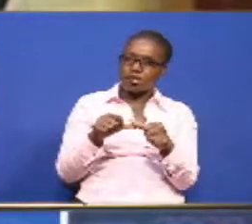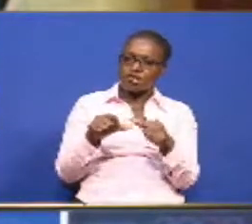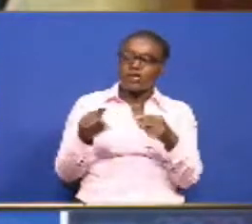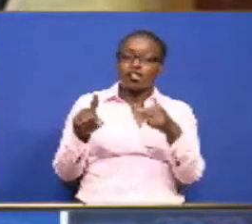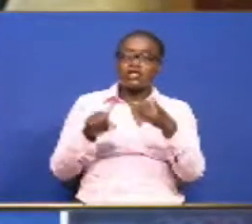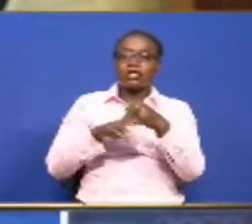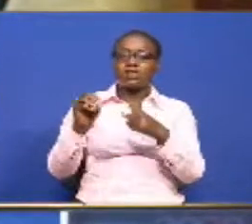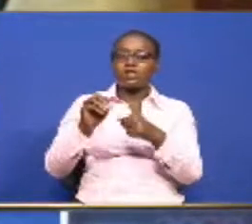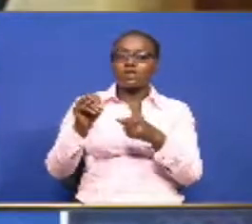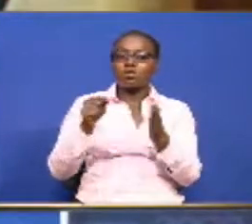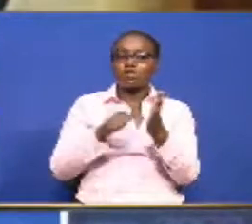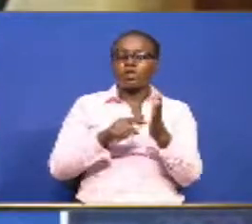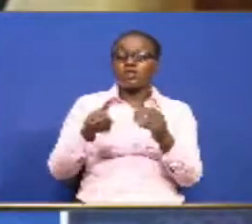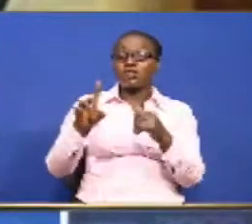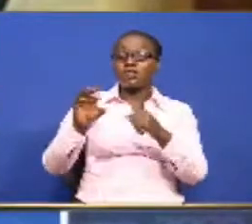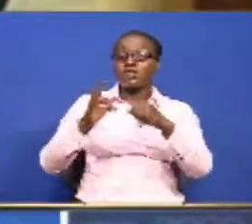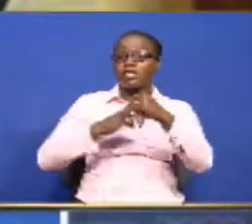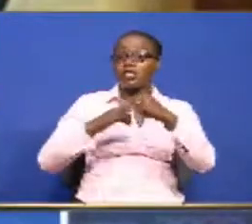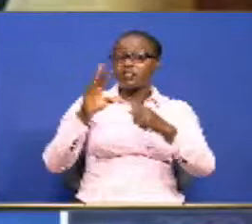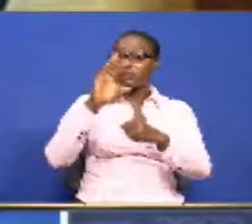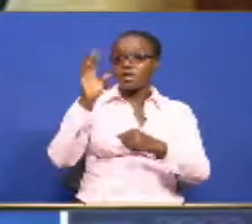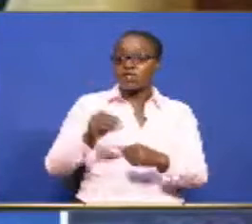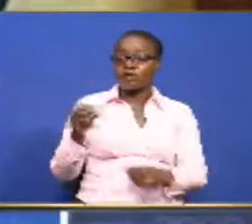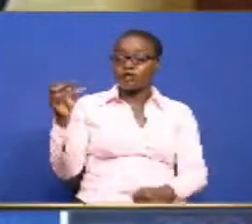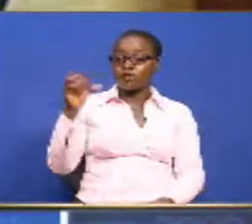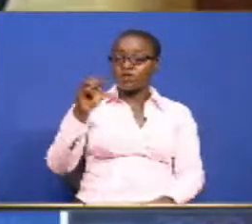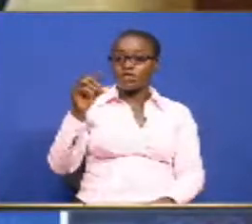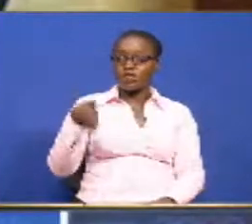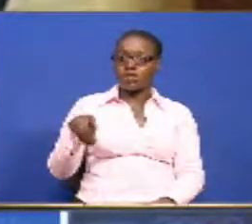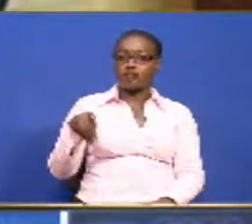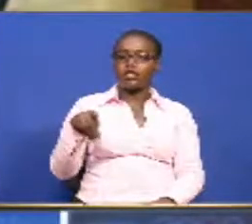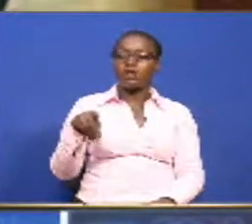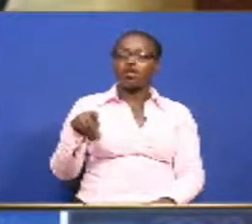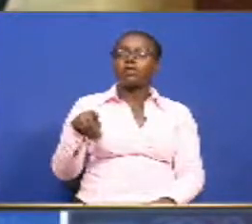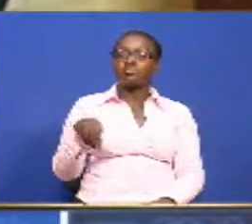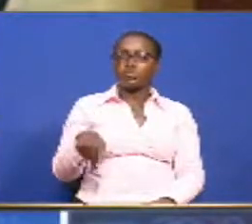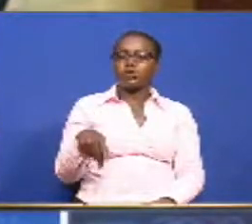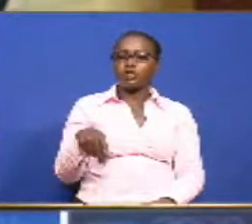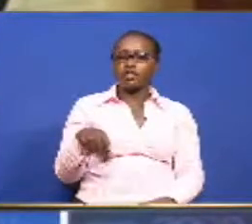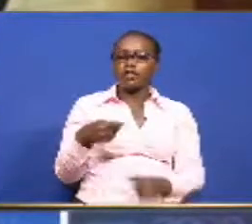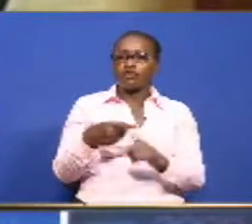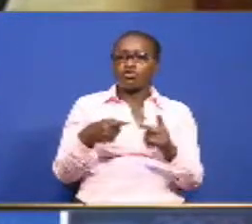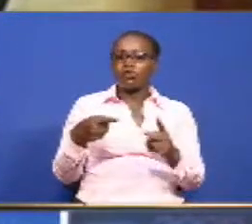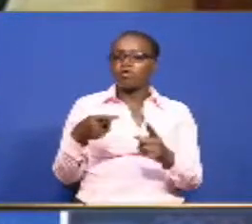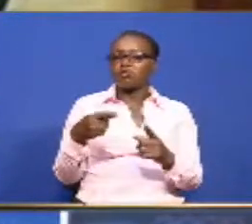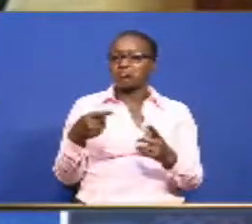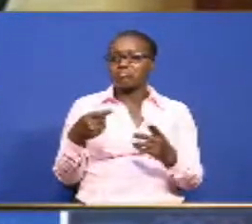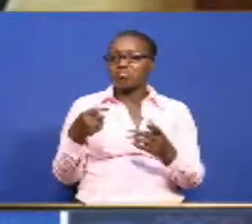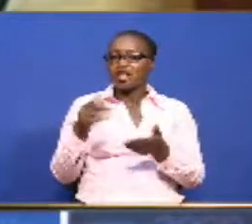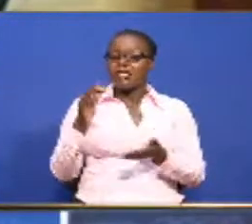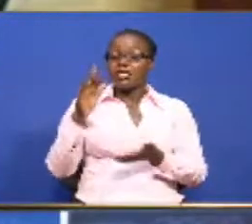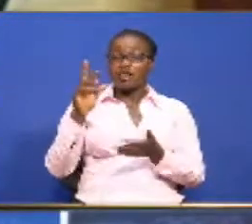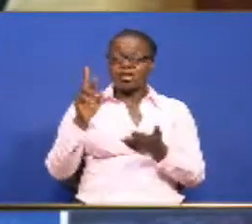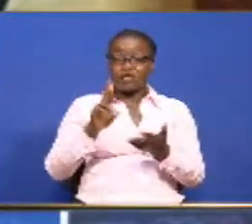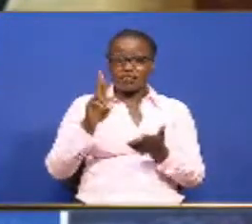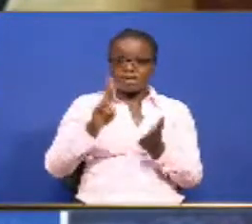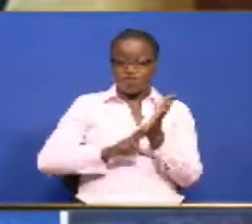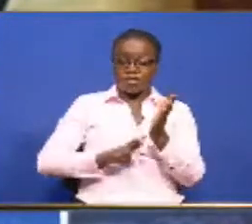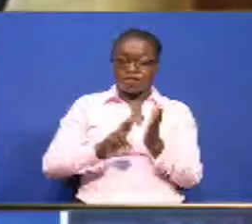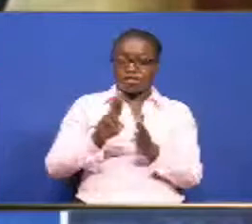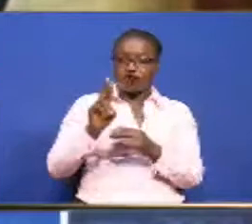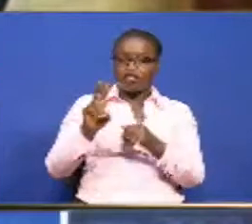16.8% of GDP. This is a stagnation from the estimated revenues of Kenya shilling 1.89 trillion, equivalent